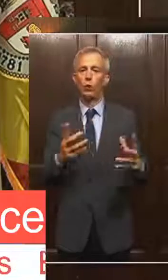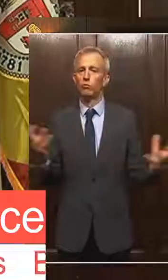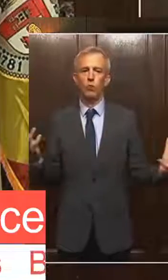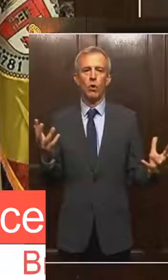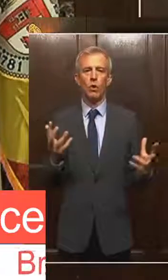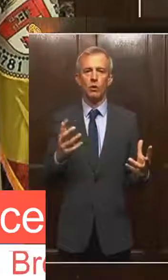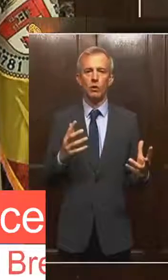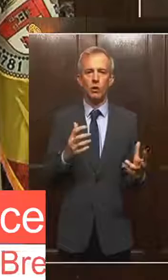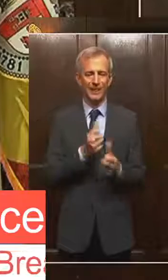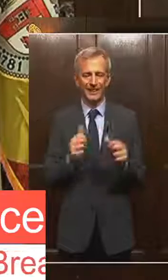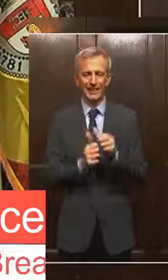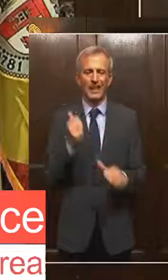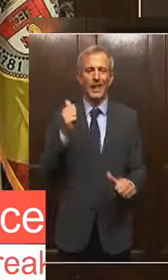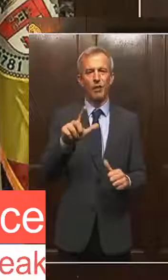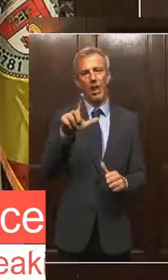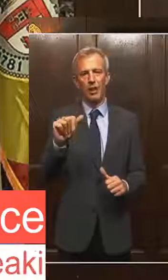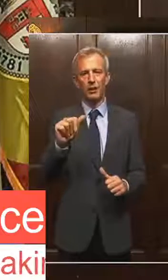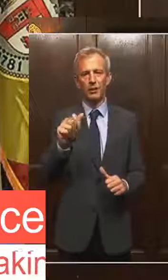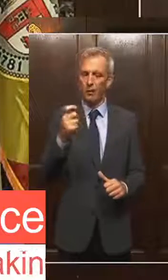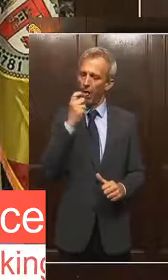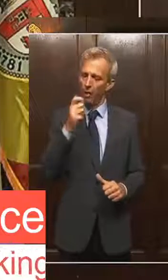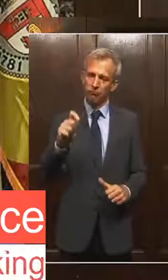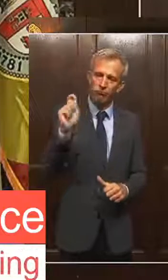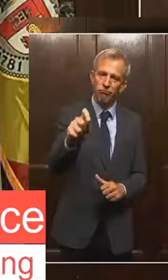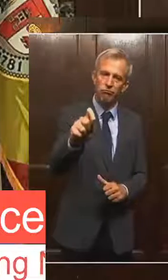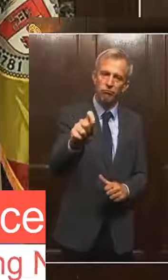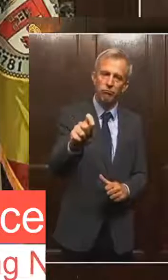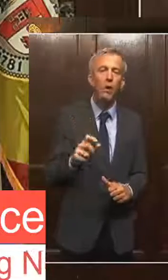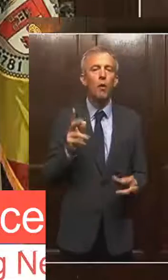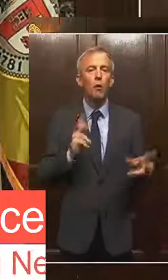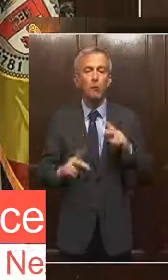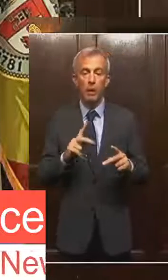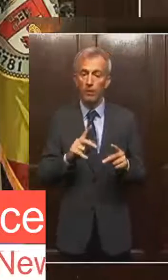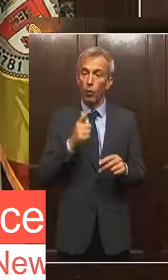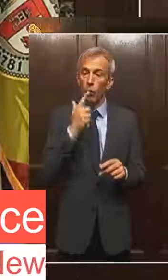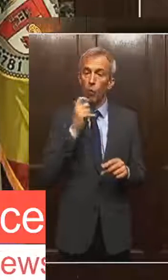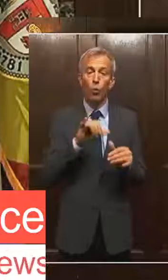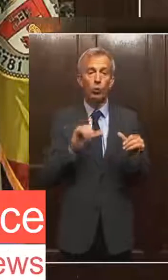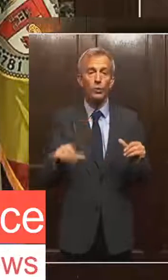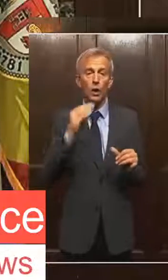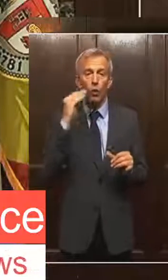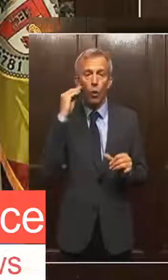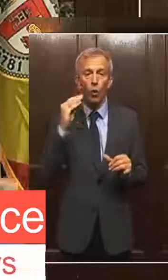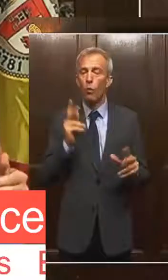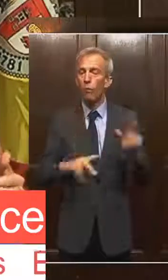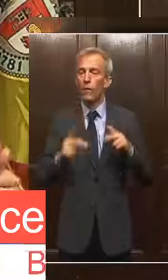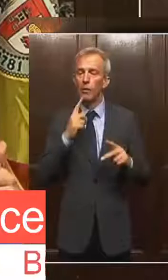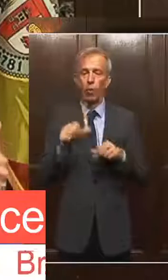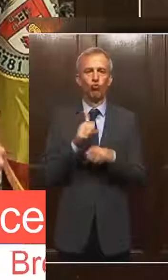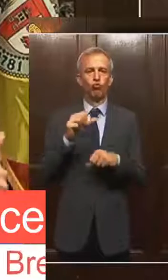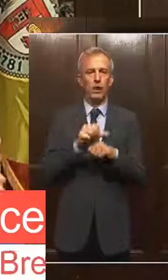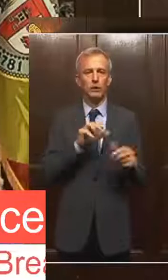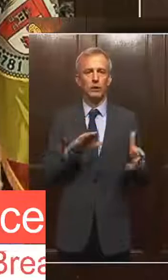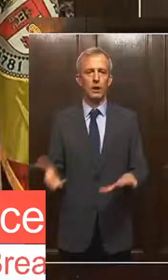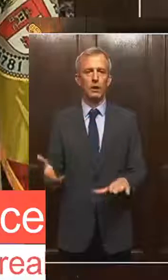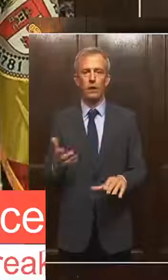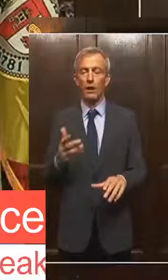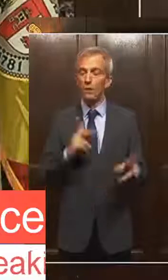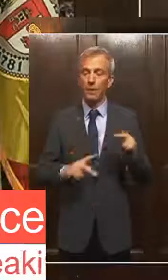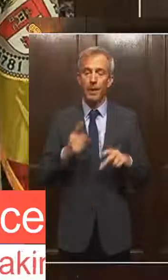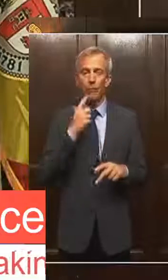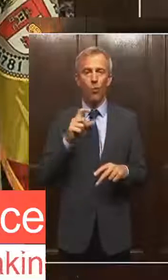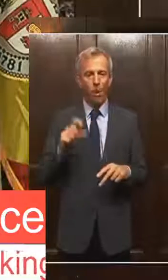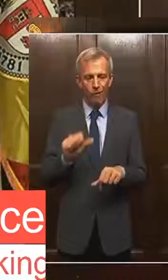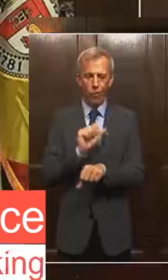full stop. For people who stay at home, for those who are at risk of dying, for those who need to work in these